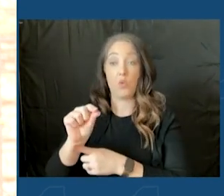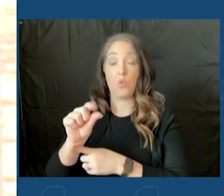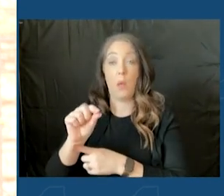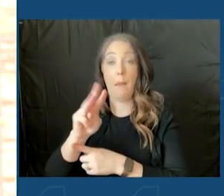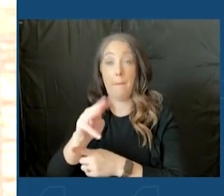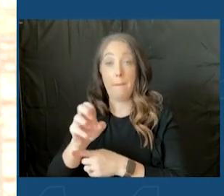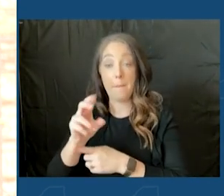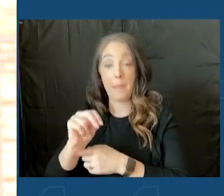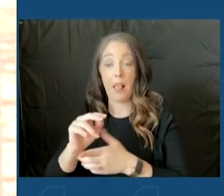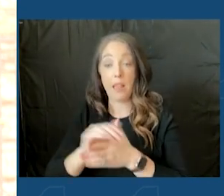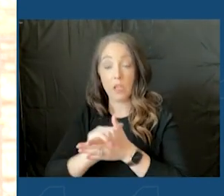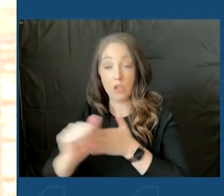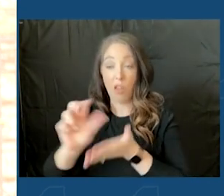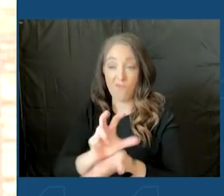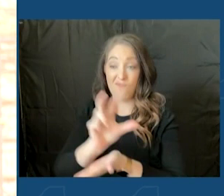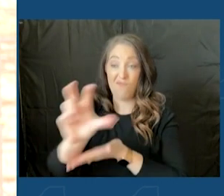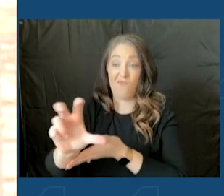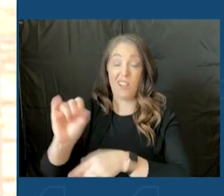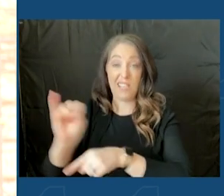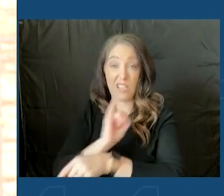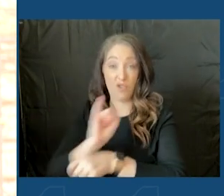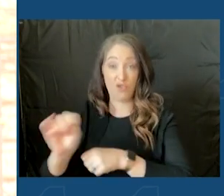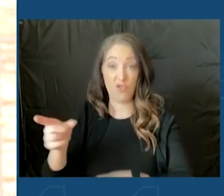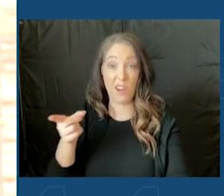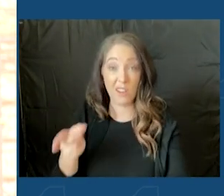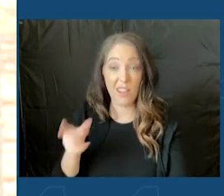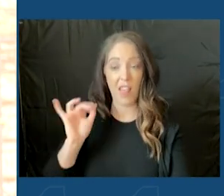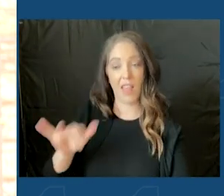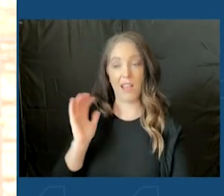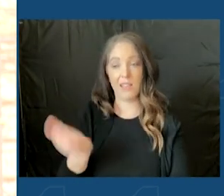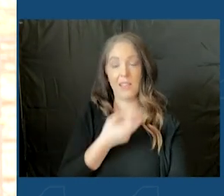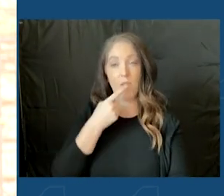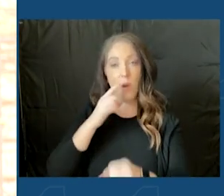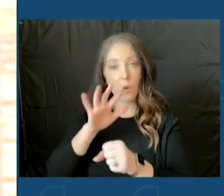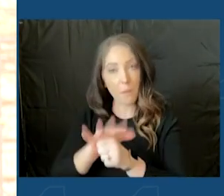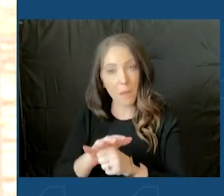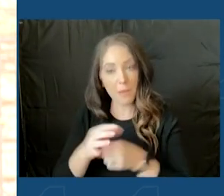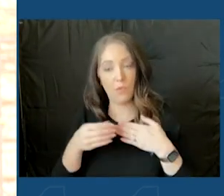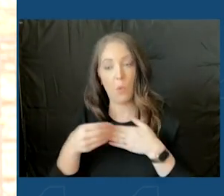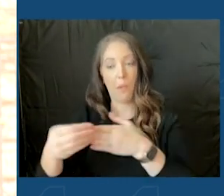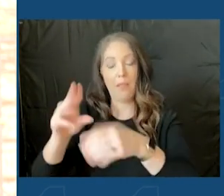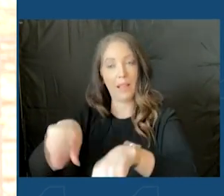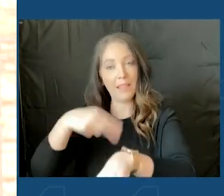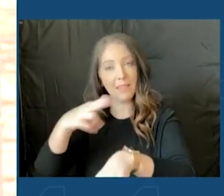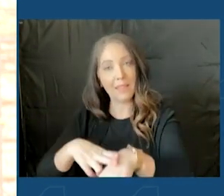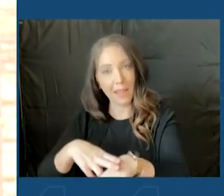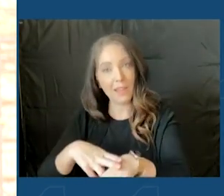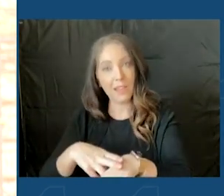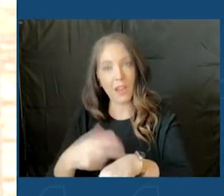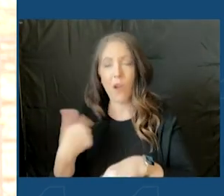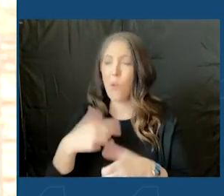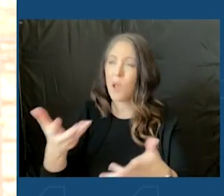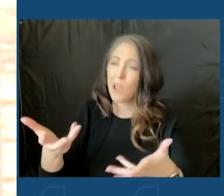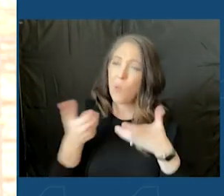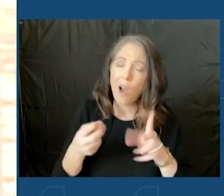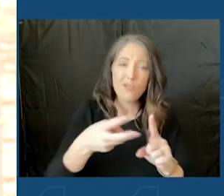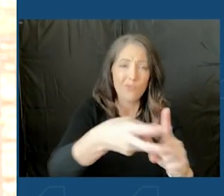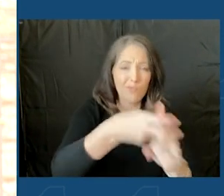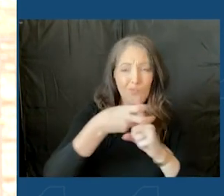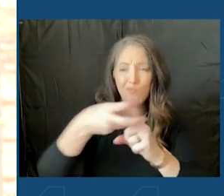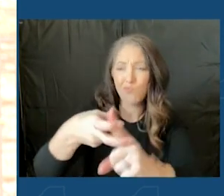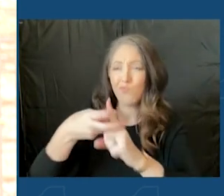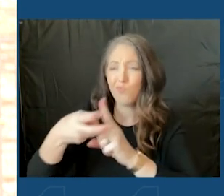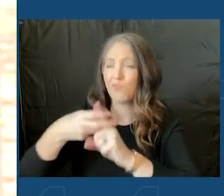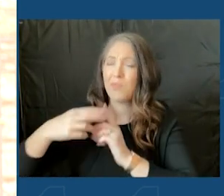overall. That is our commitment, to lead the nation forward and say we want to continue to attract the best and the brightest, the scientists, the researchers,